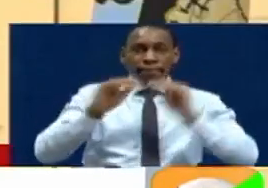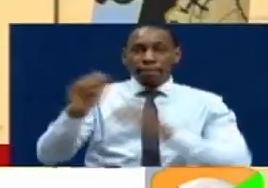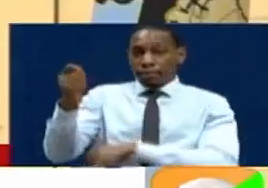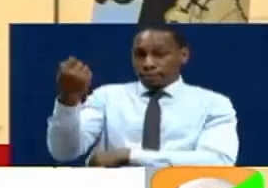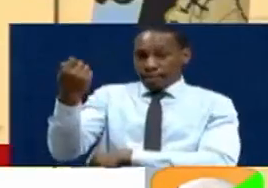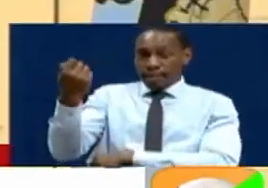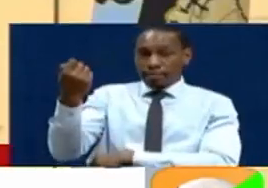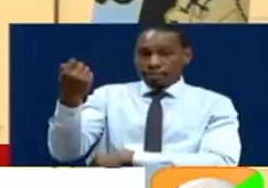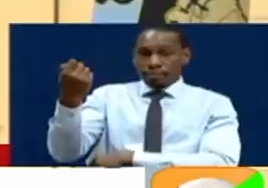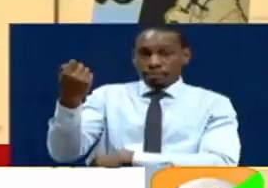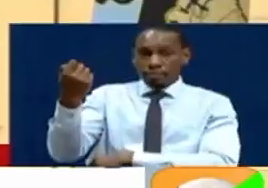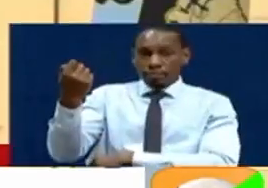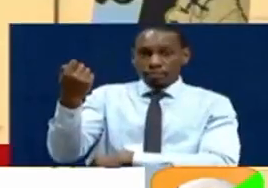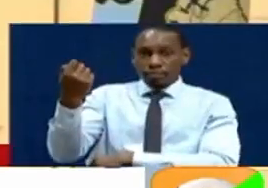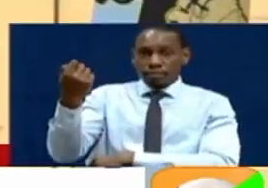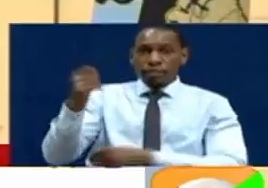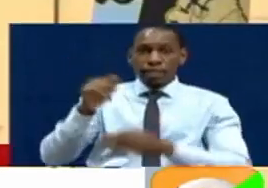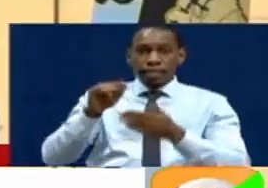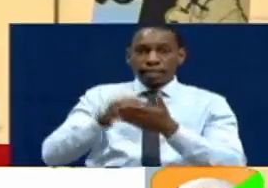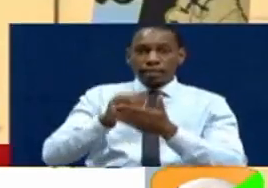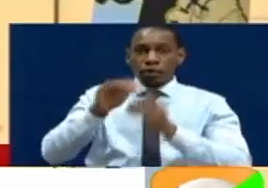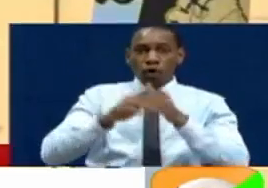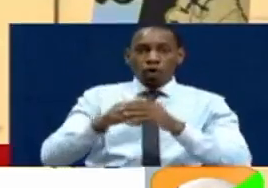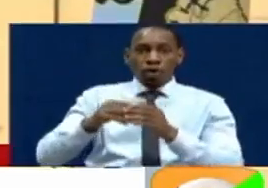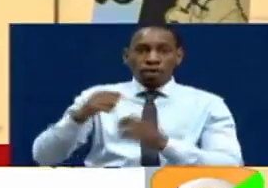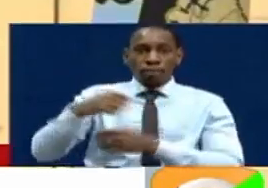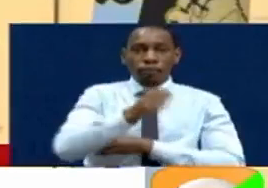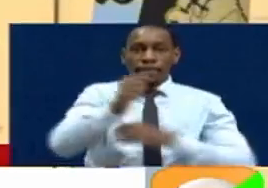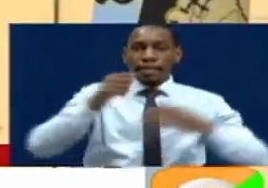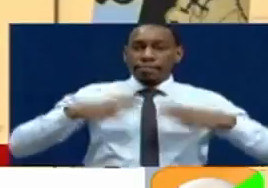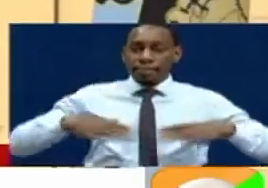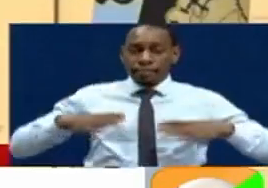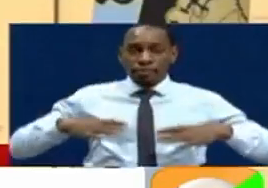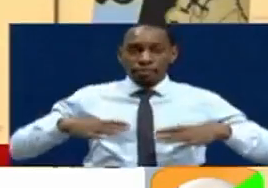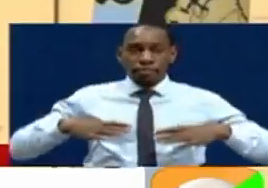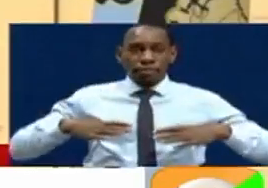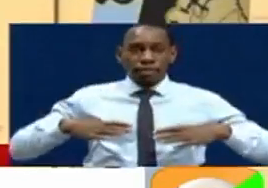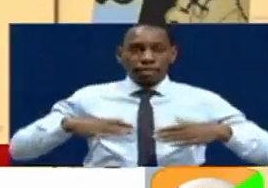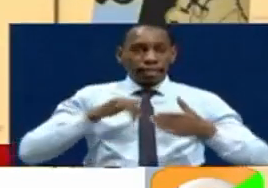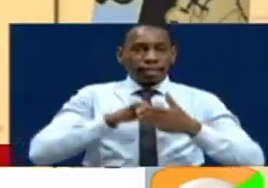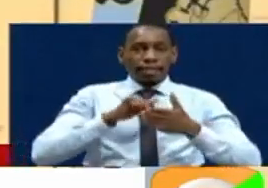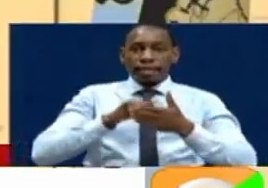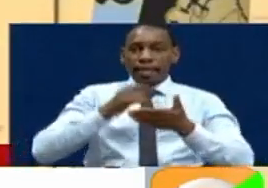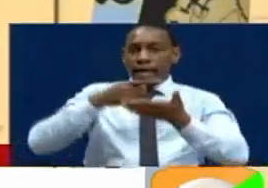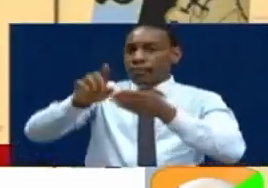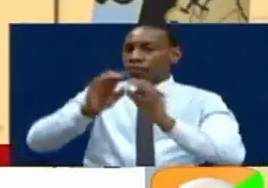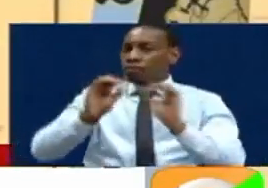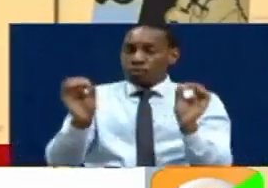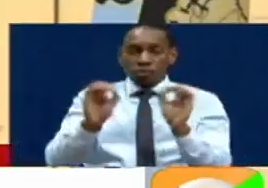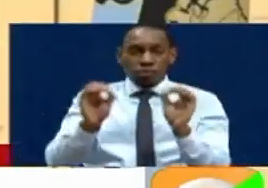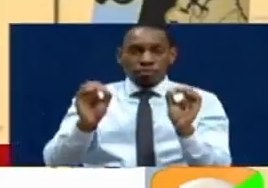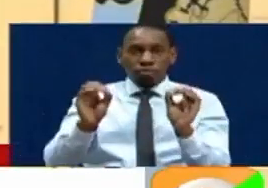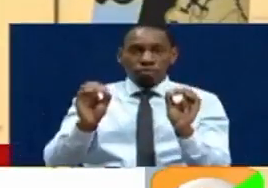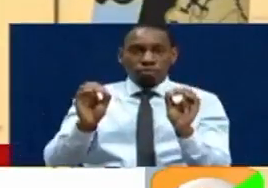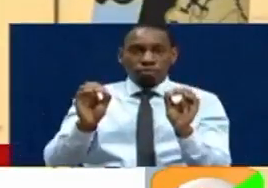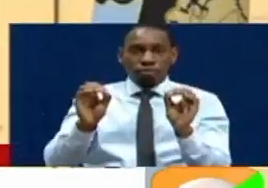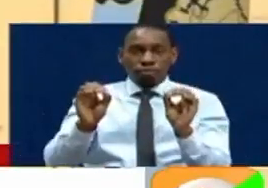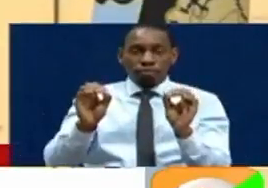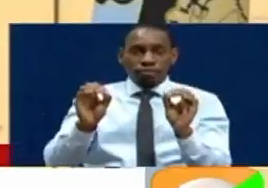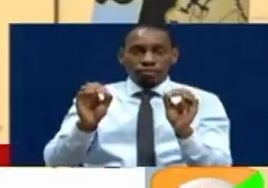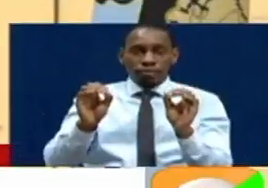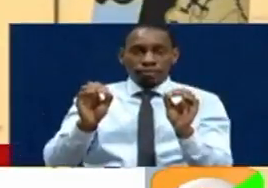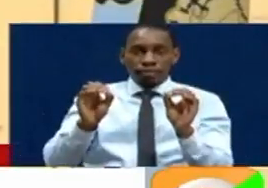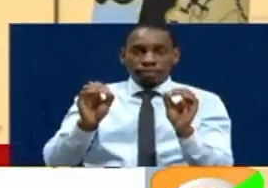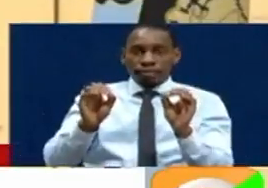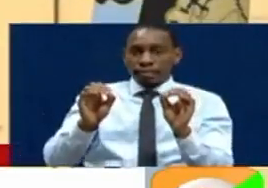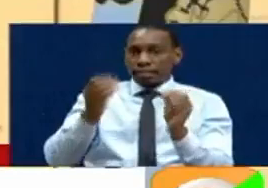Kenya, with all movement by persons not authorized to do so